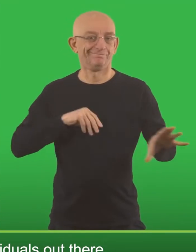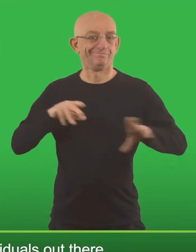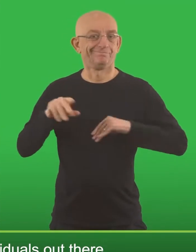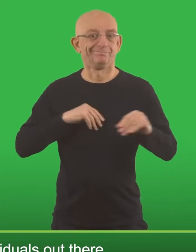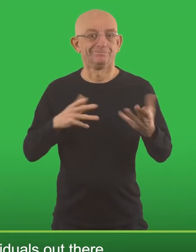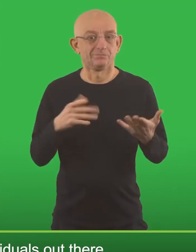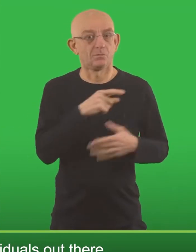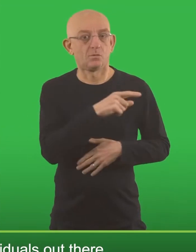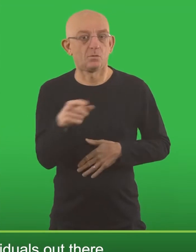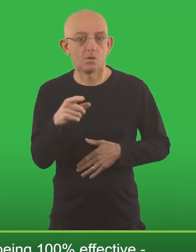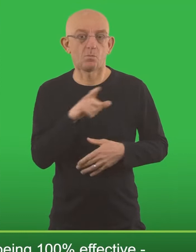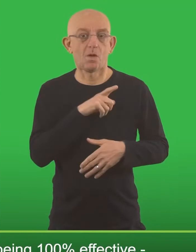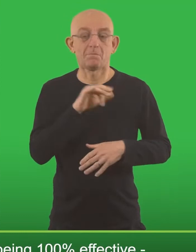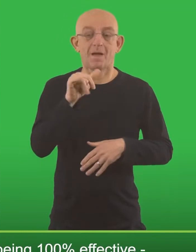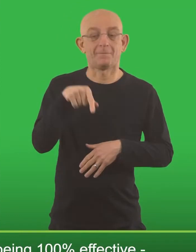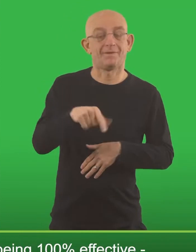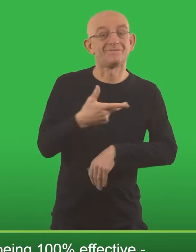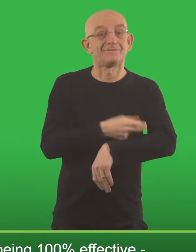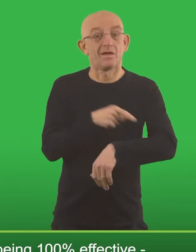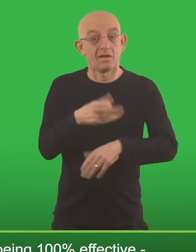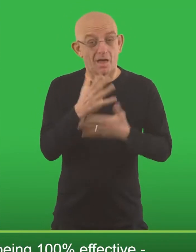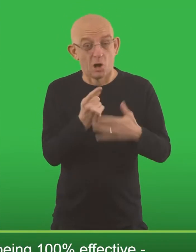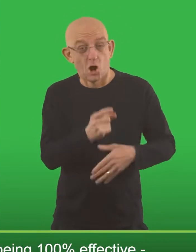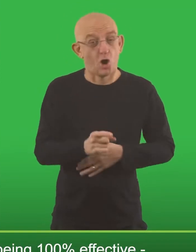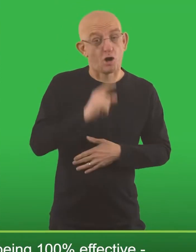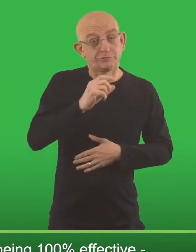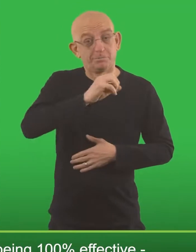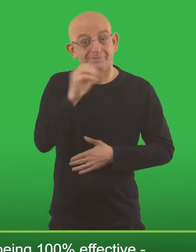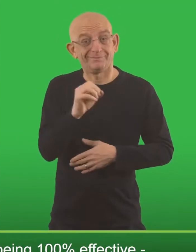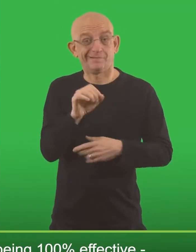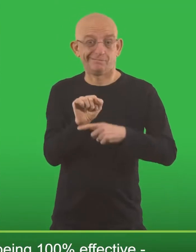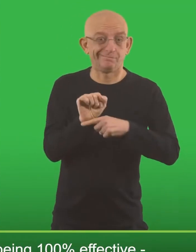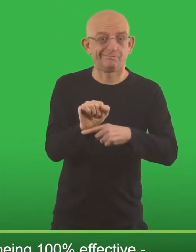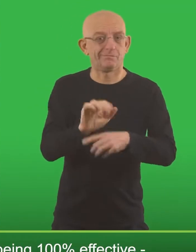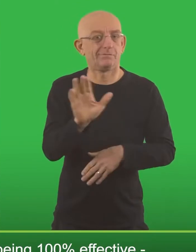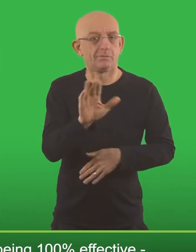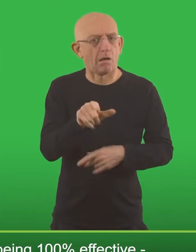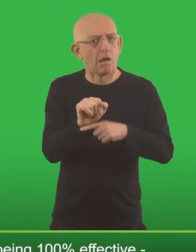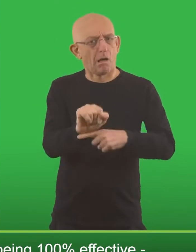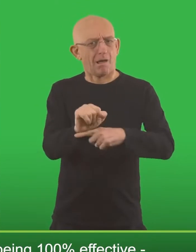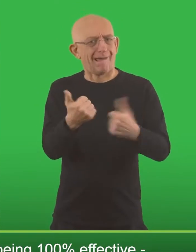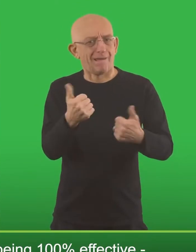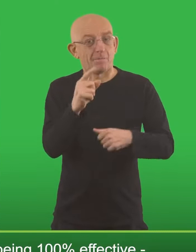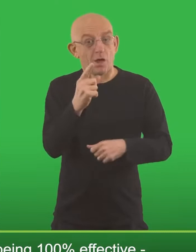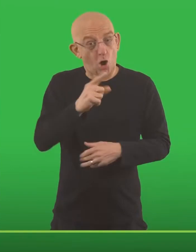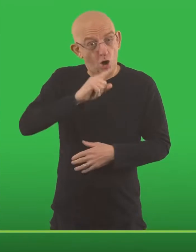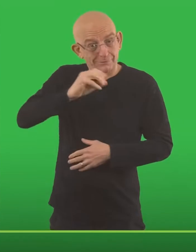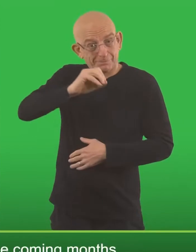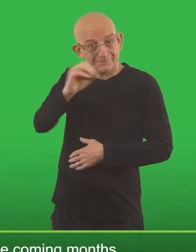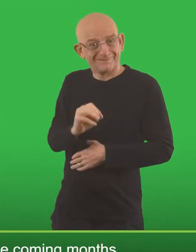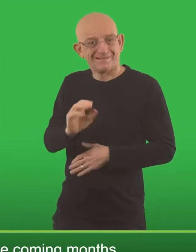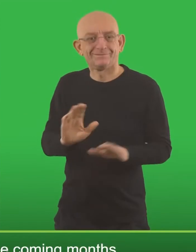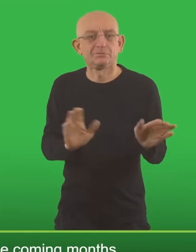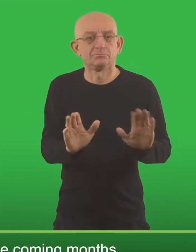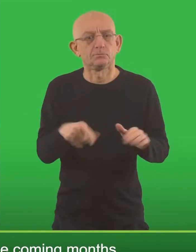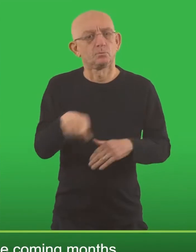that is to do with people not being vaccinated. Some of that is to do with the vaccine not being 100% effective. It's very effective, but it's not 100% effective. So